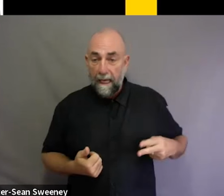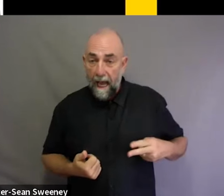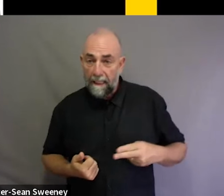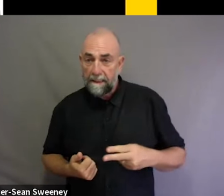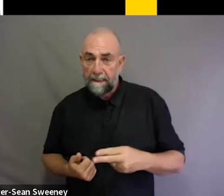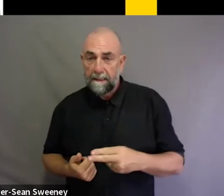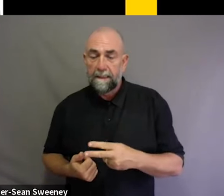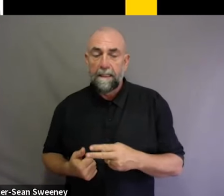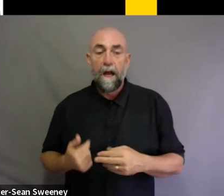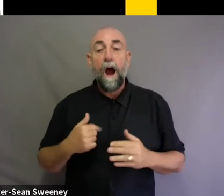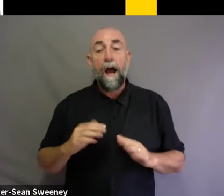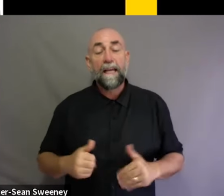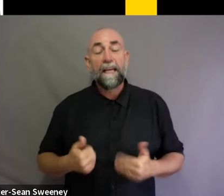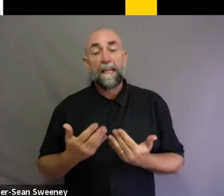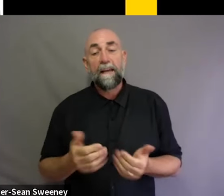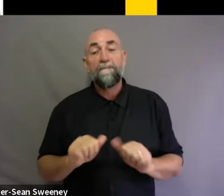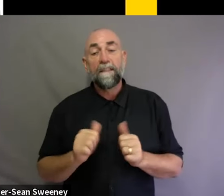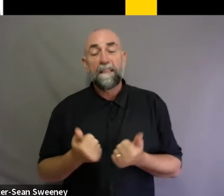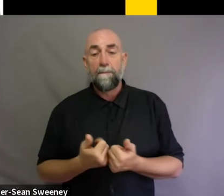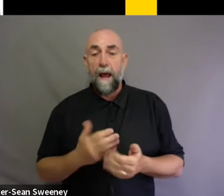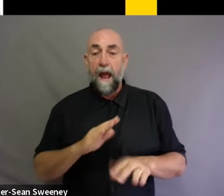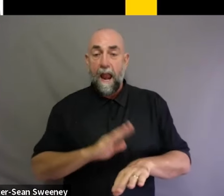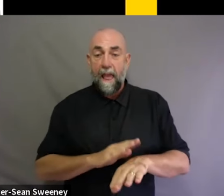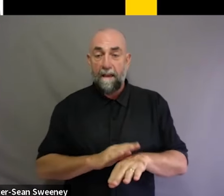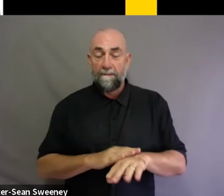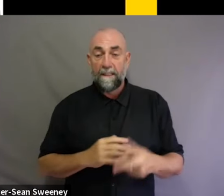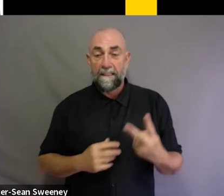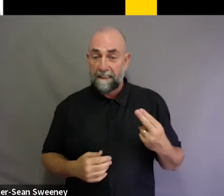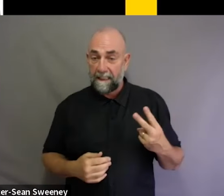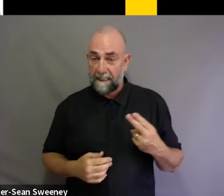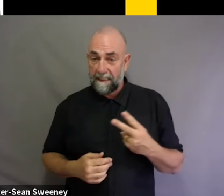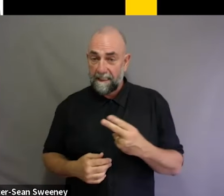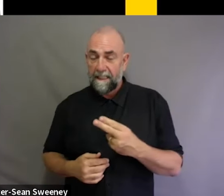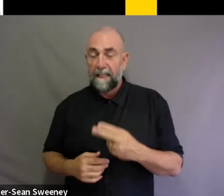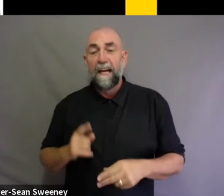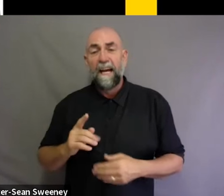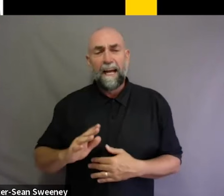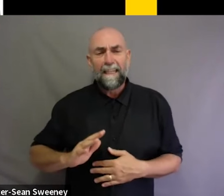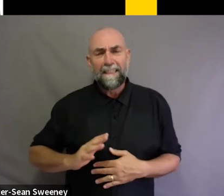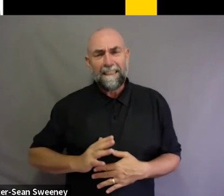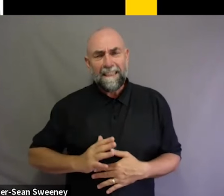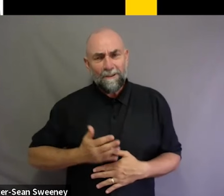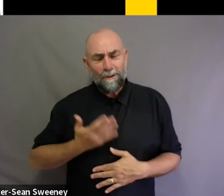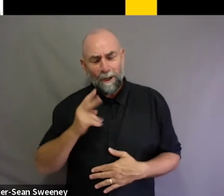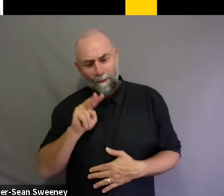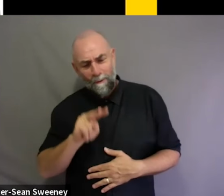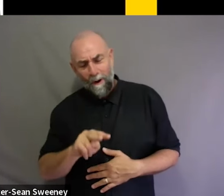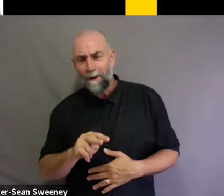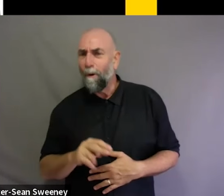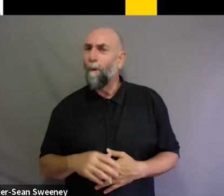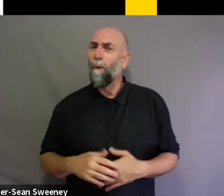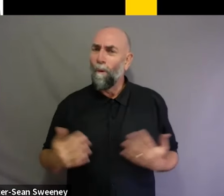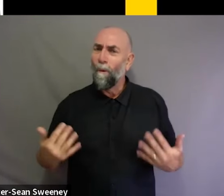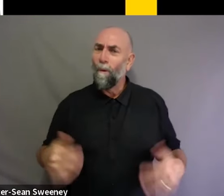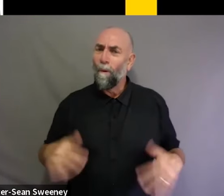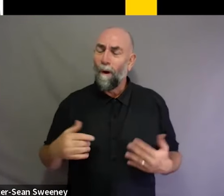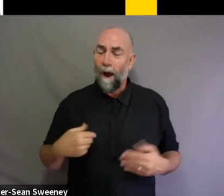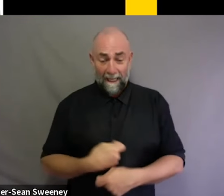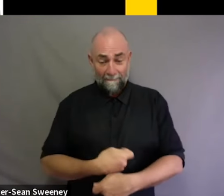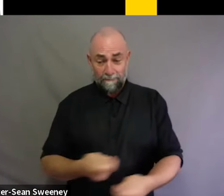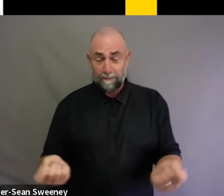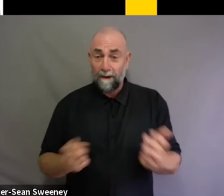the teams left-handed scissors. And it's always an extraordinarily interesting exercise to only hand out left-handed scissors